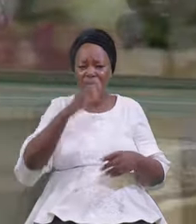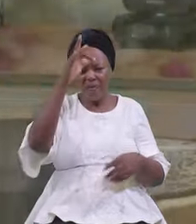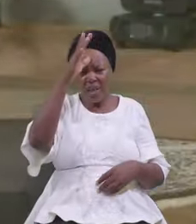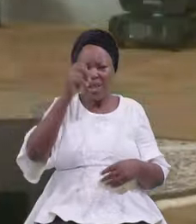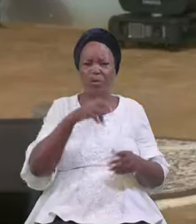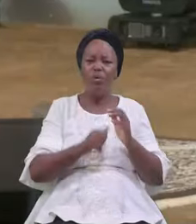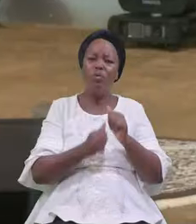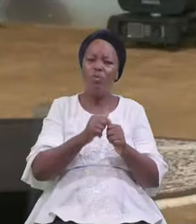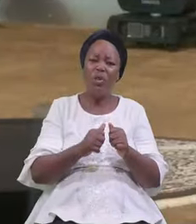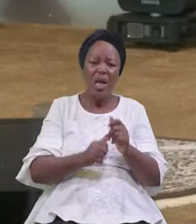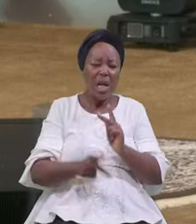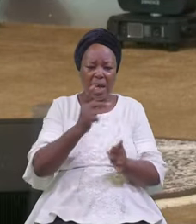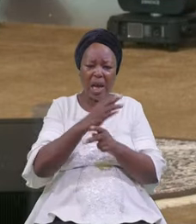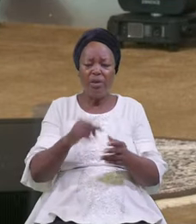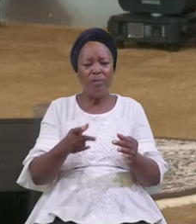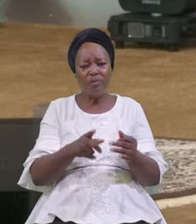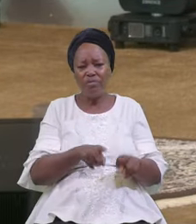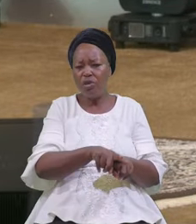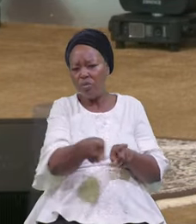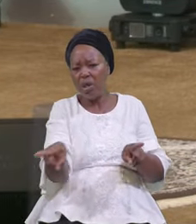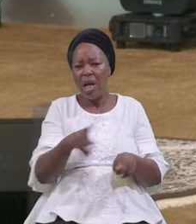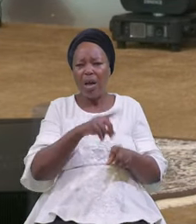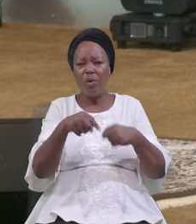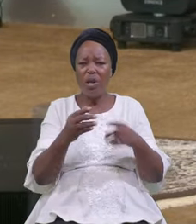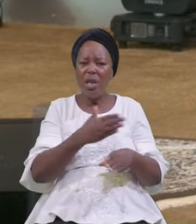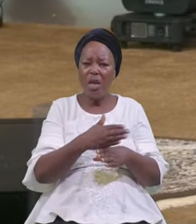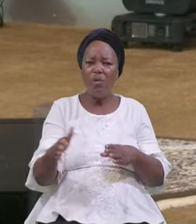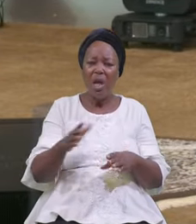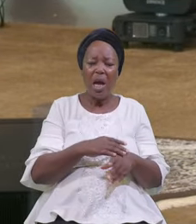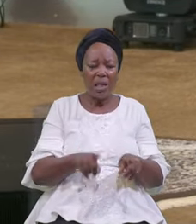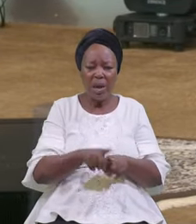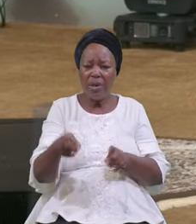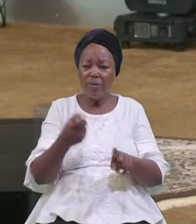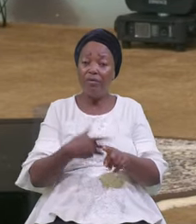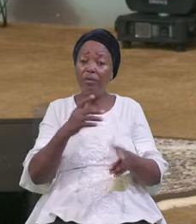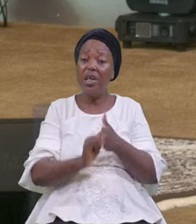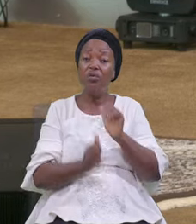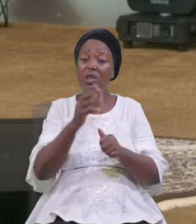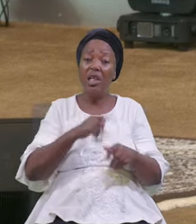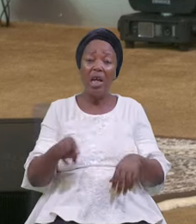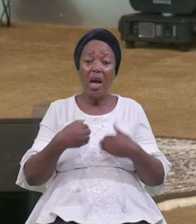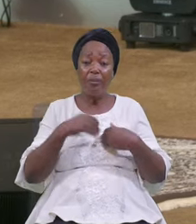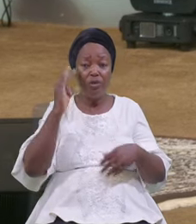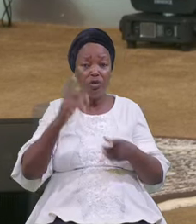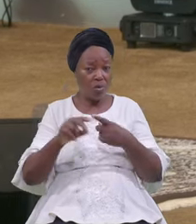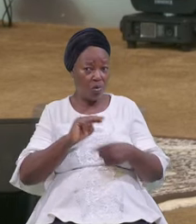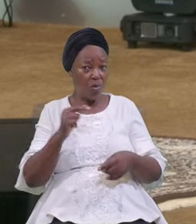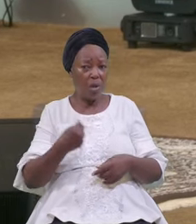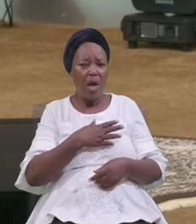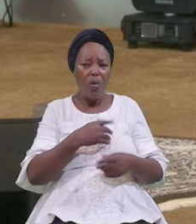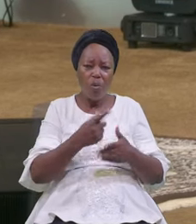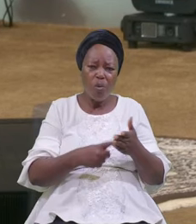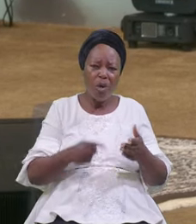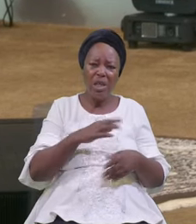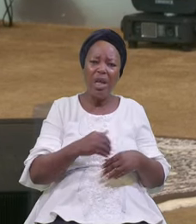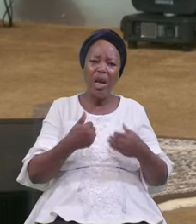of digressing and when they're going away, when they're diverting us and diverting themselves away from what they had done before, what